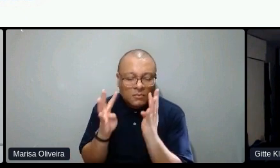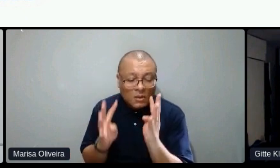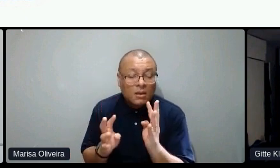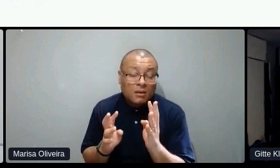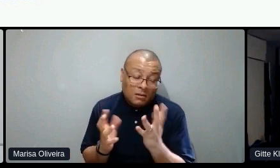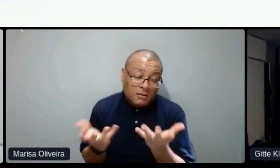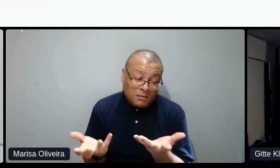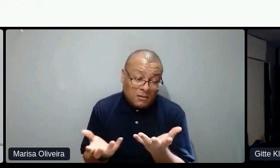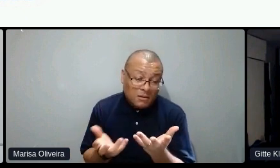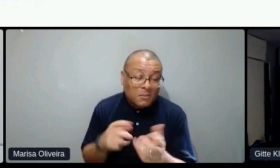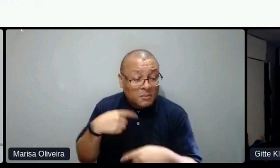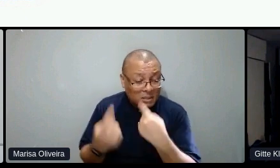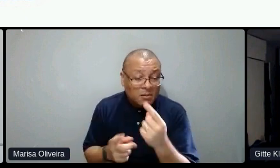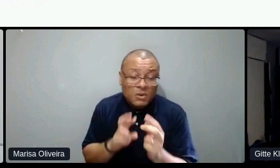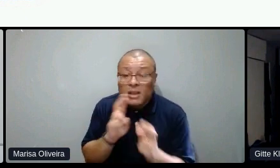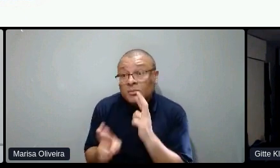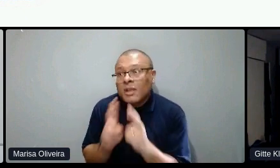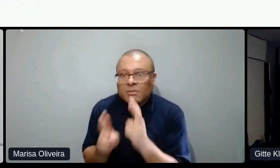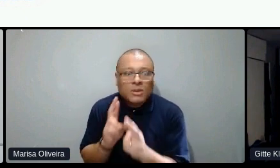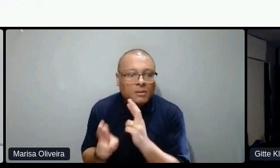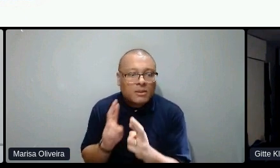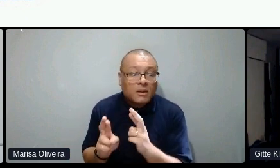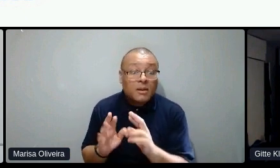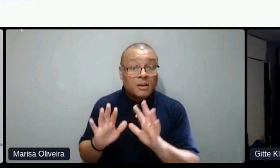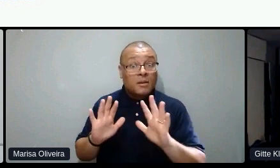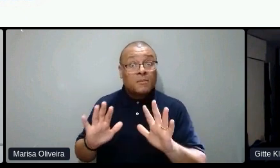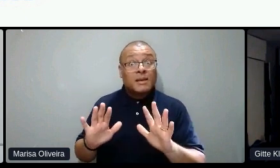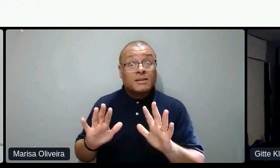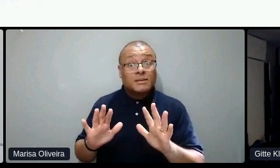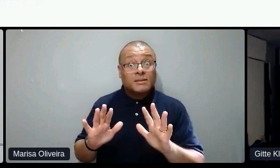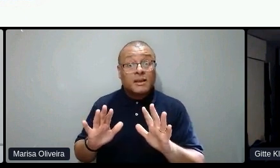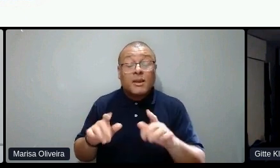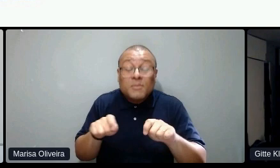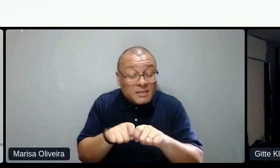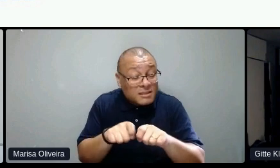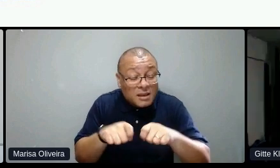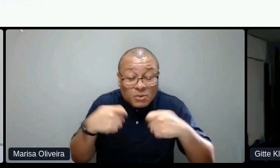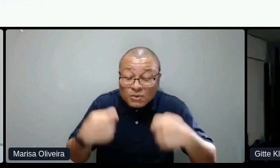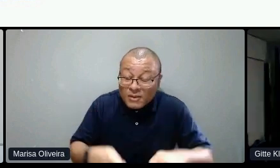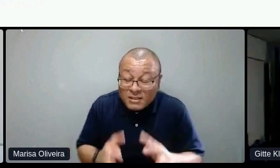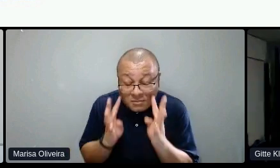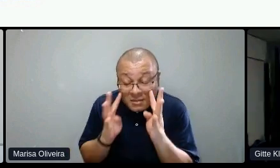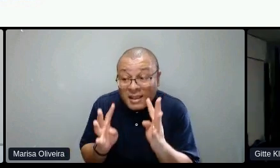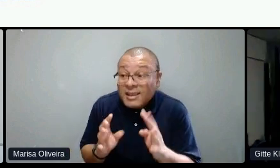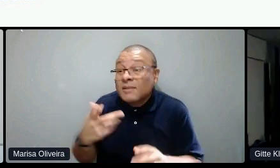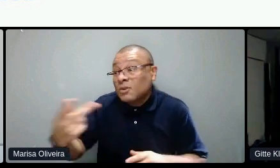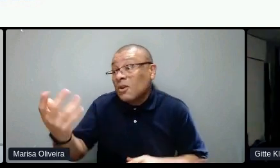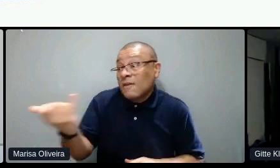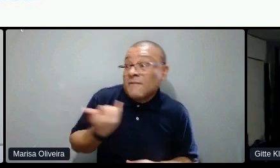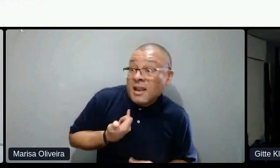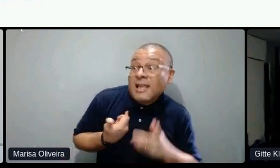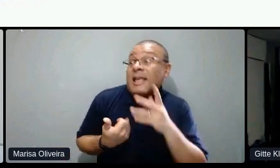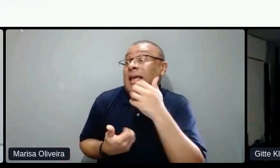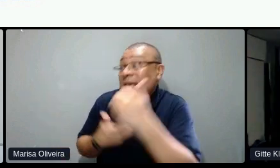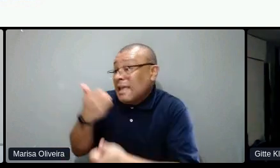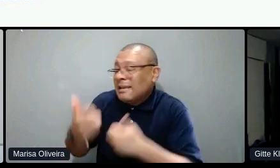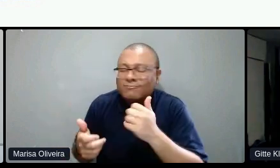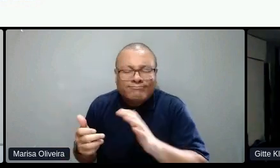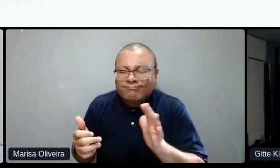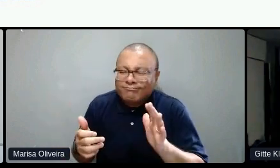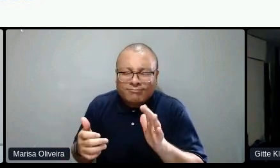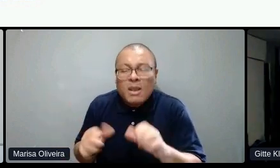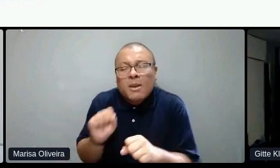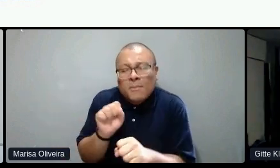something, when some of the stuff we could do is listen to understand people. And by listening to